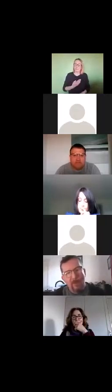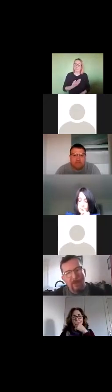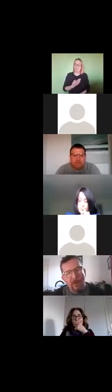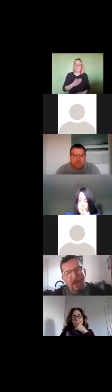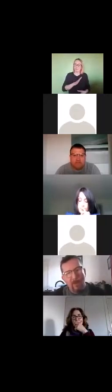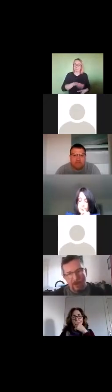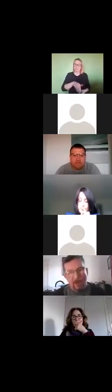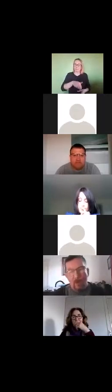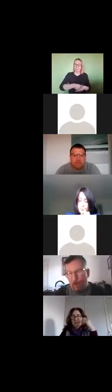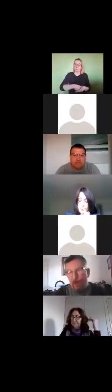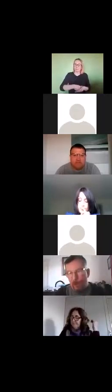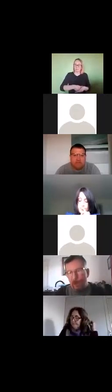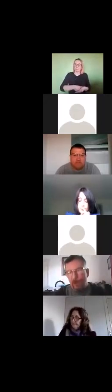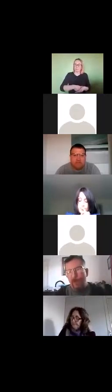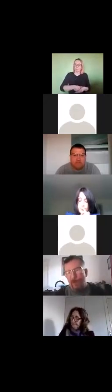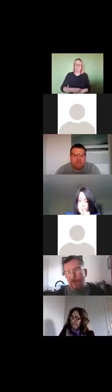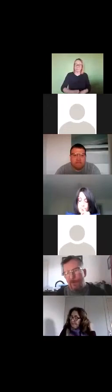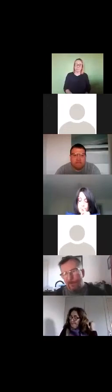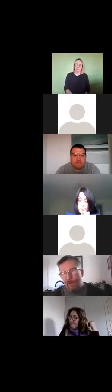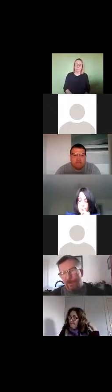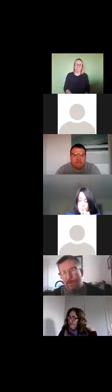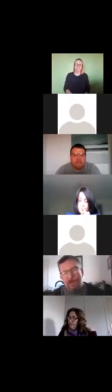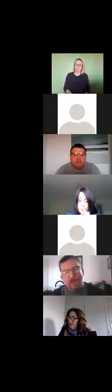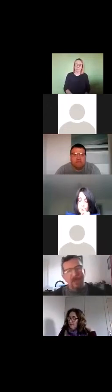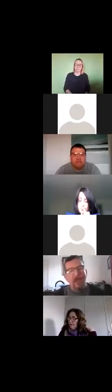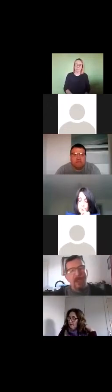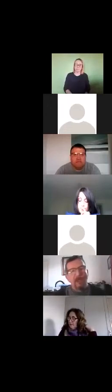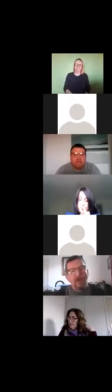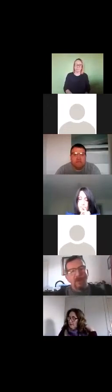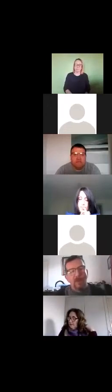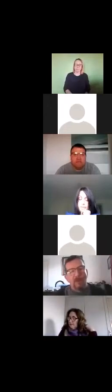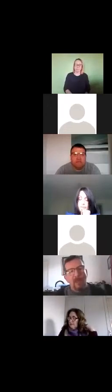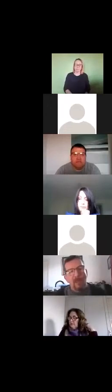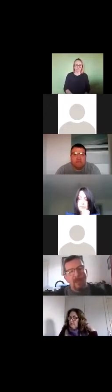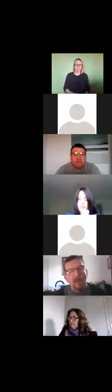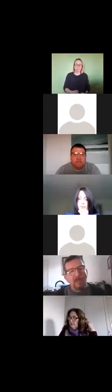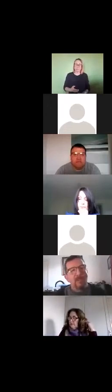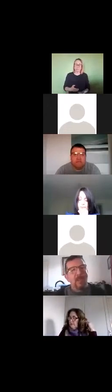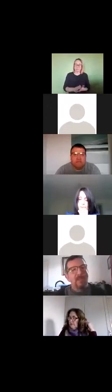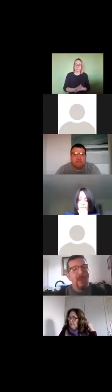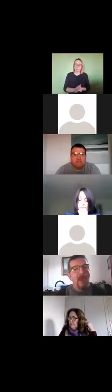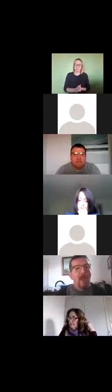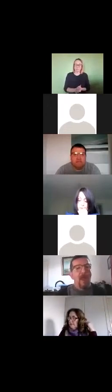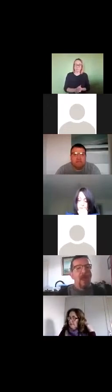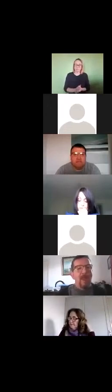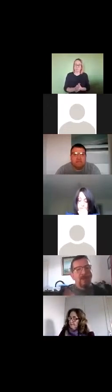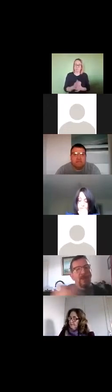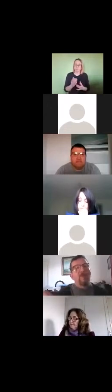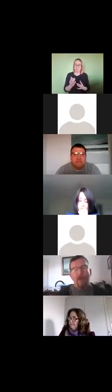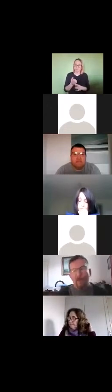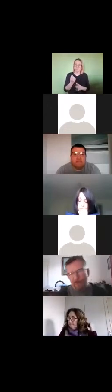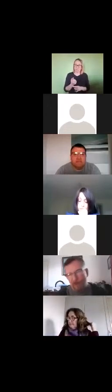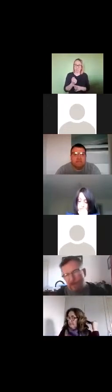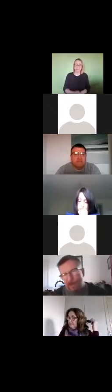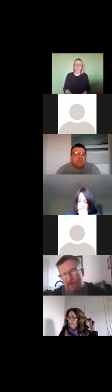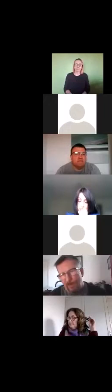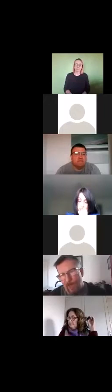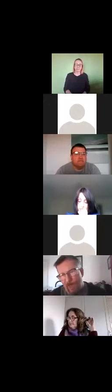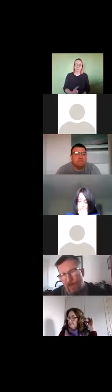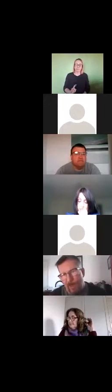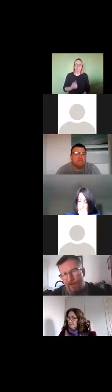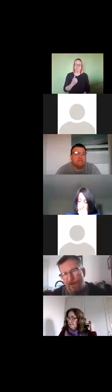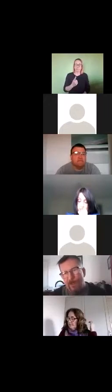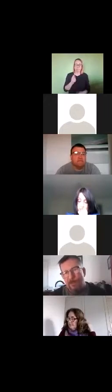from neighbourhood networks at one point or another were involved in the project. So it's successful. So this was our first one,